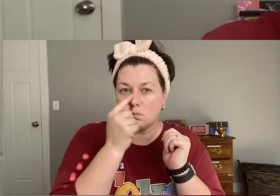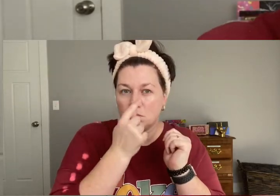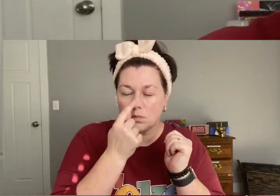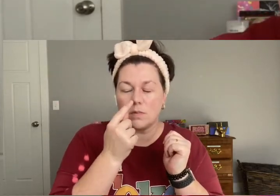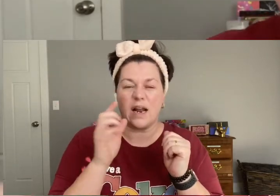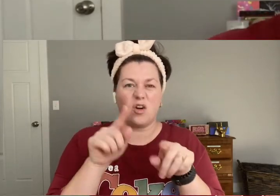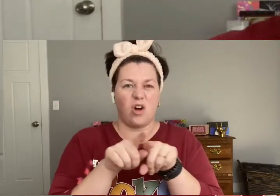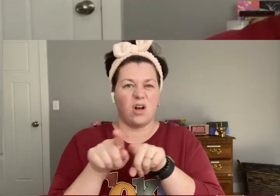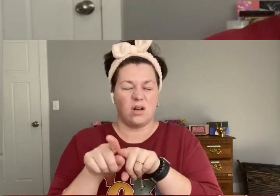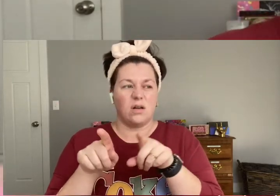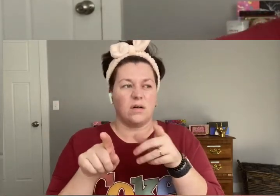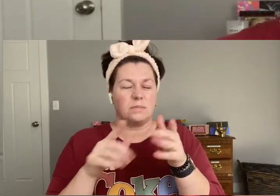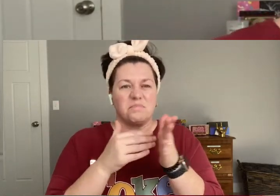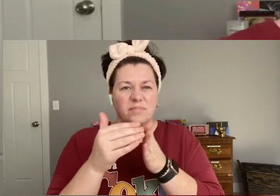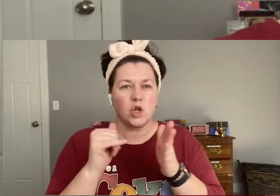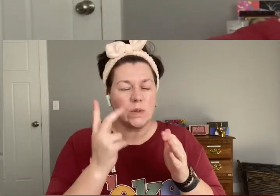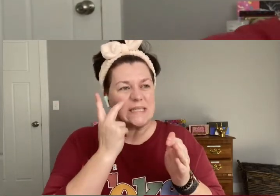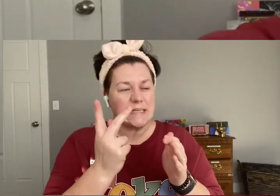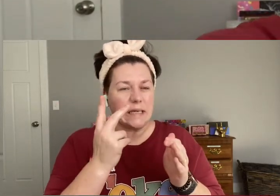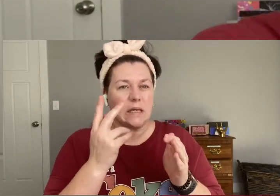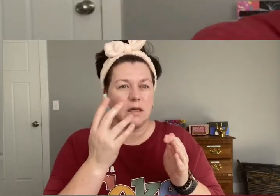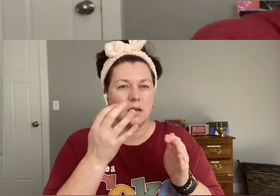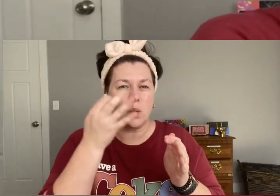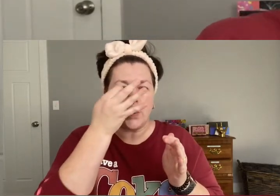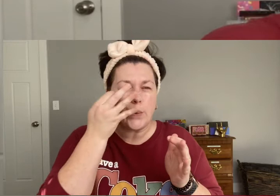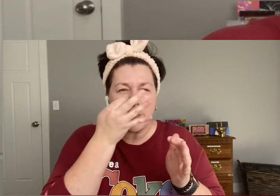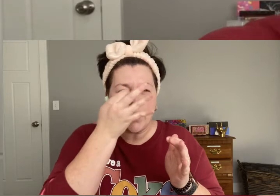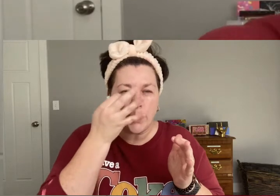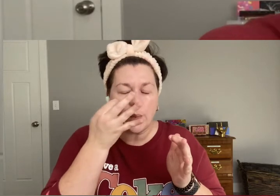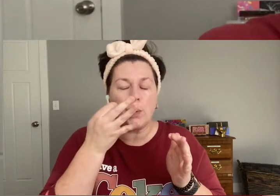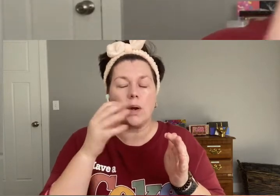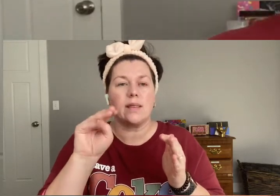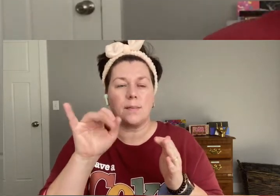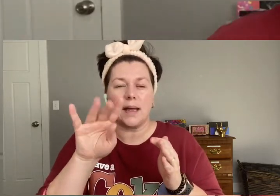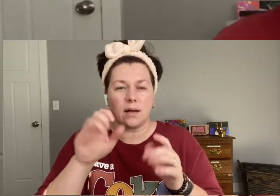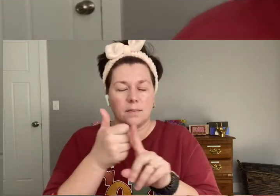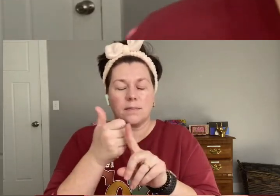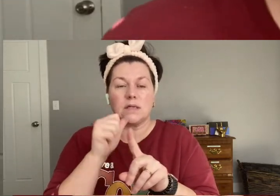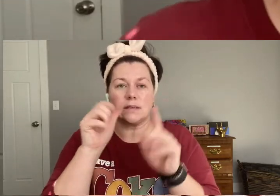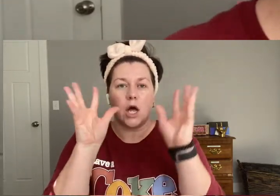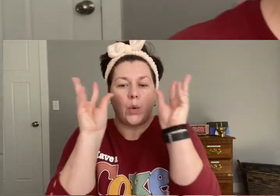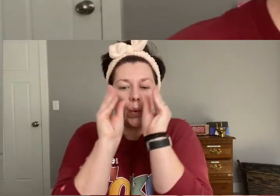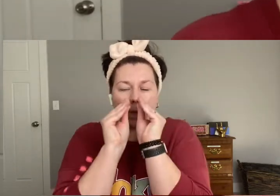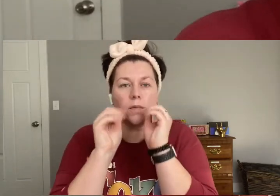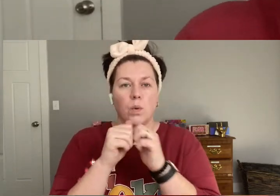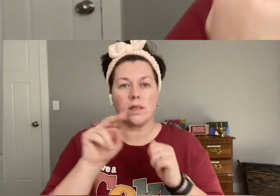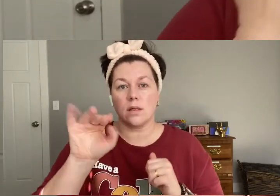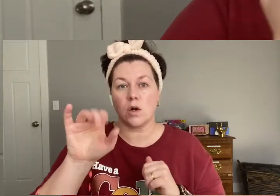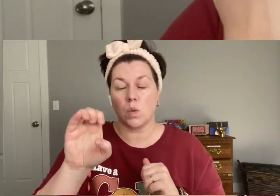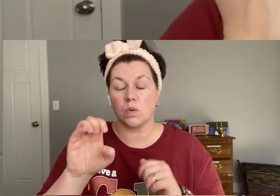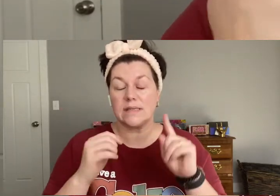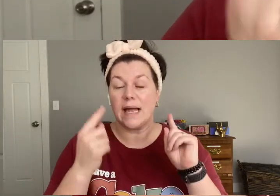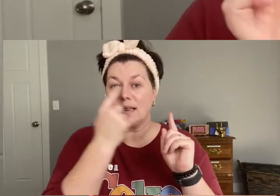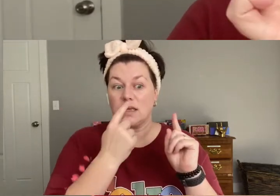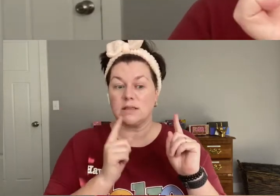poking through, but it just feels so nice on the skin. One of the things that I have a hard time with sometimes is